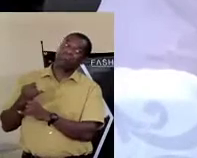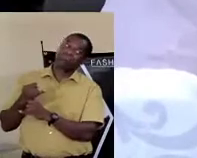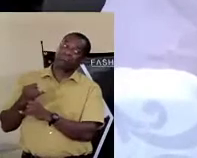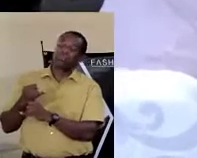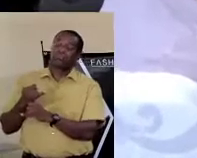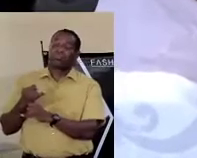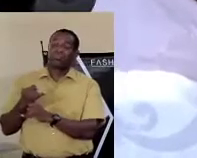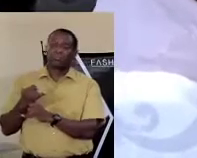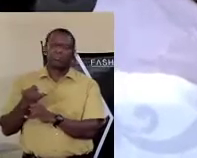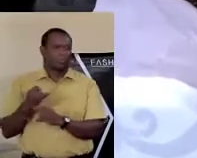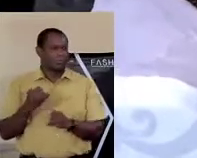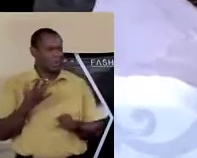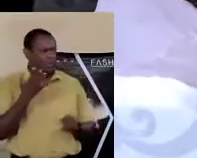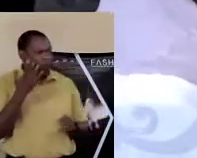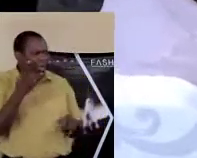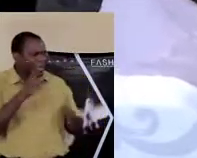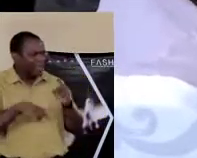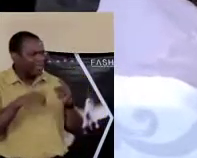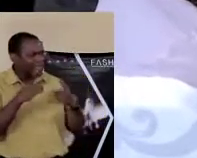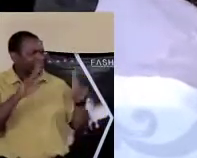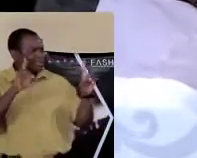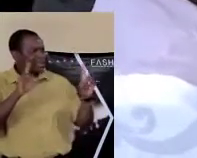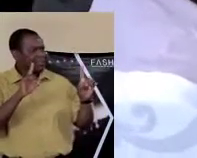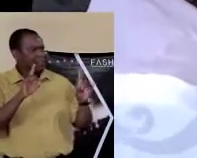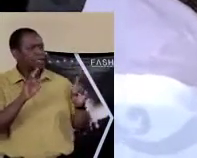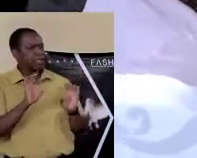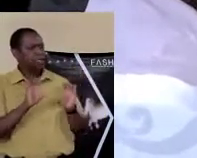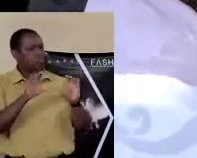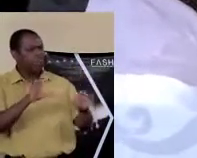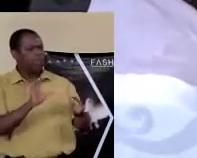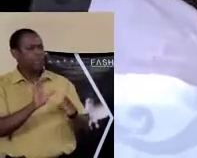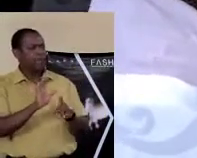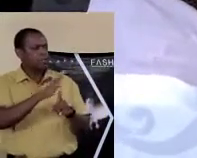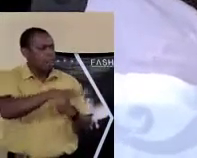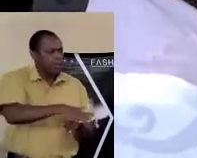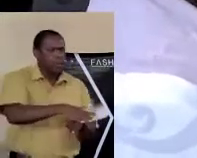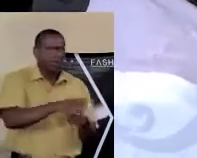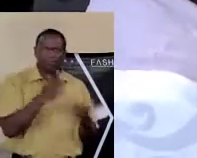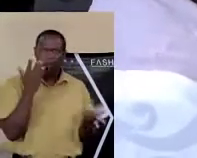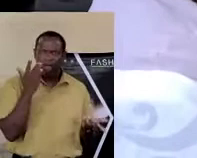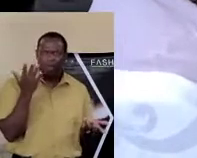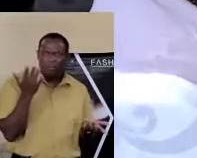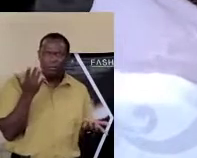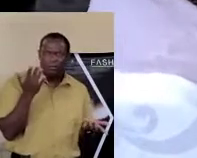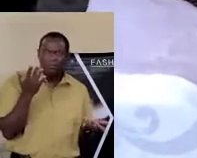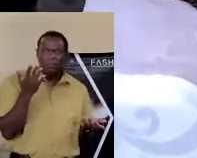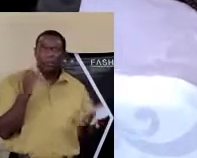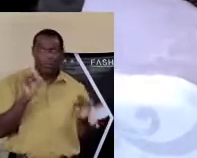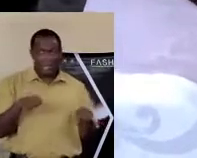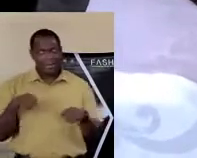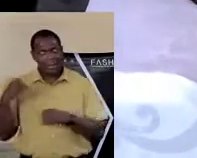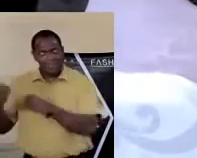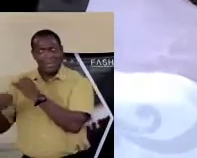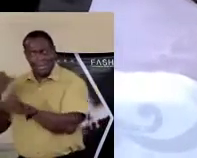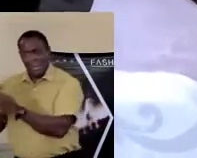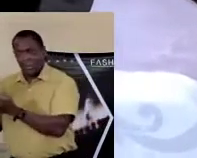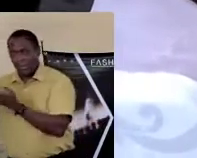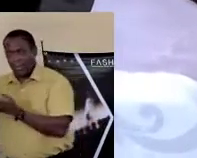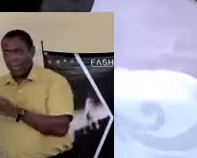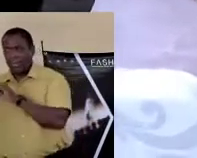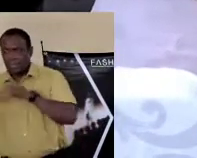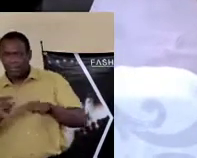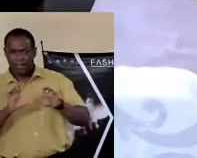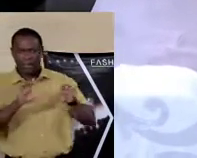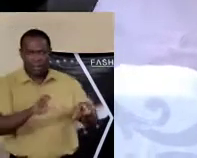why can't success be Caribbean dominance? To the point where we can have international buyers come in here to